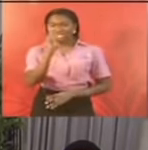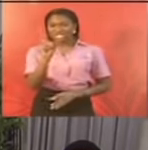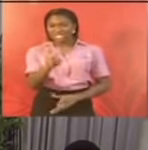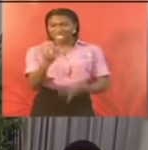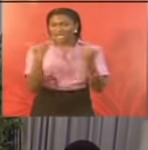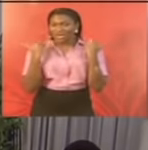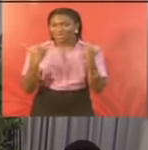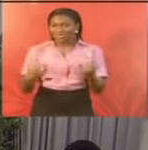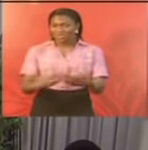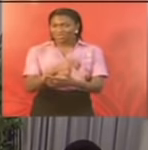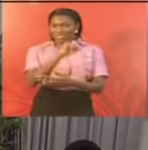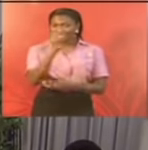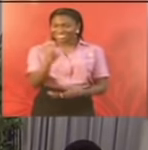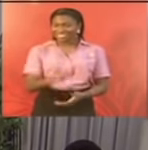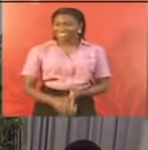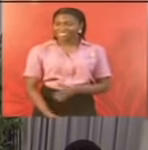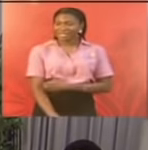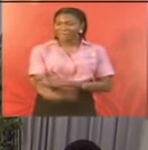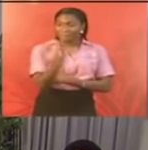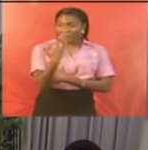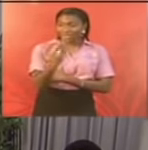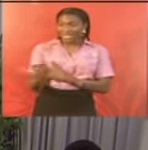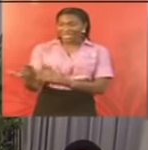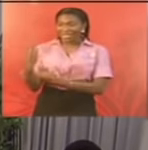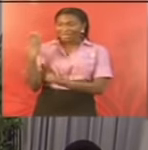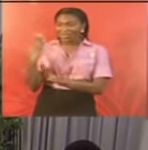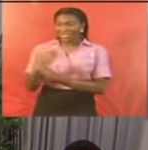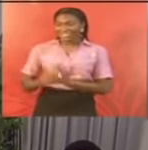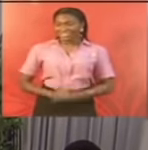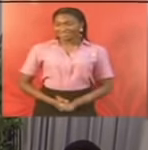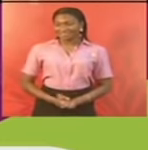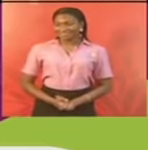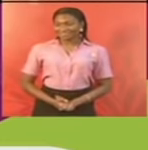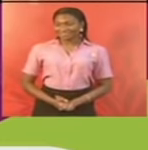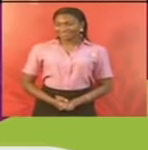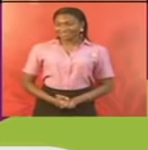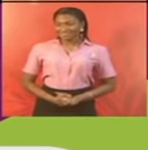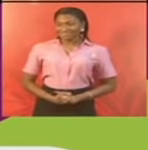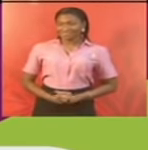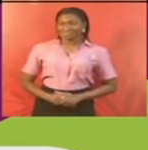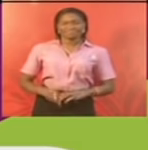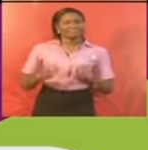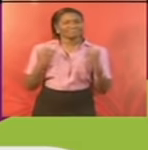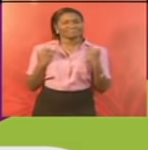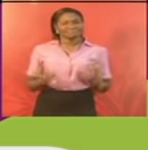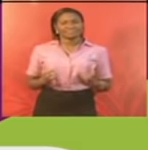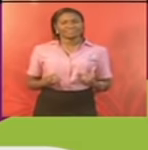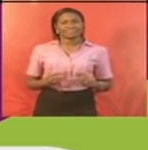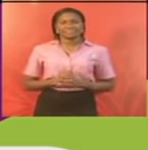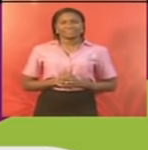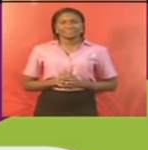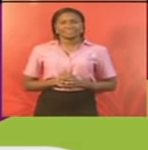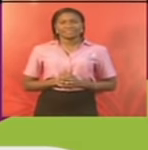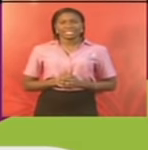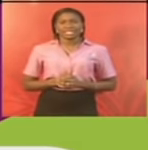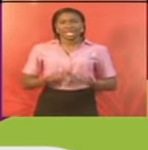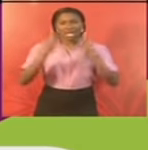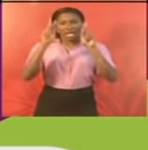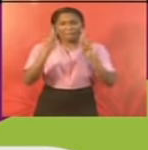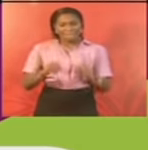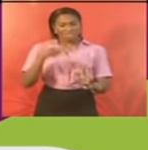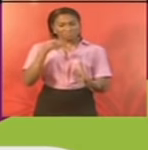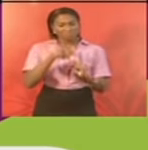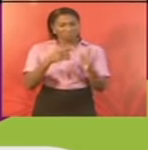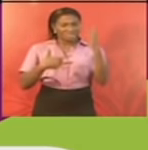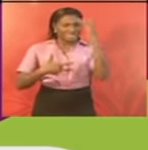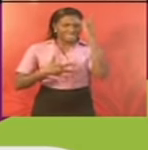Kim Bojram from the Express. Morning, Kim. Good morning. To revisit issues that would have been ventilated, contact tracing at this stage,